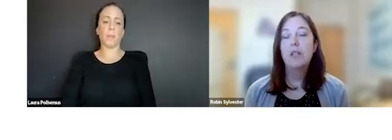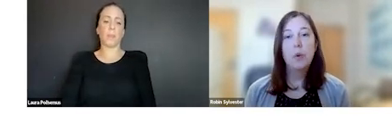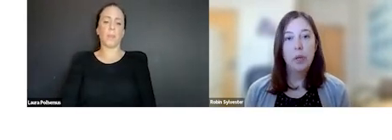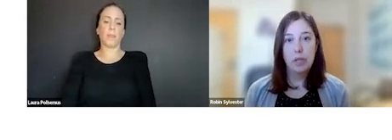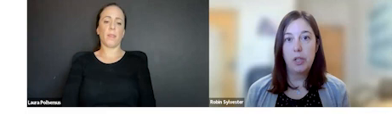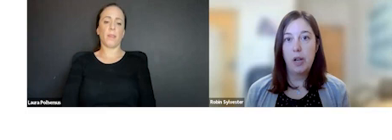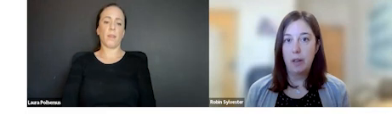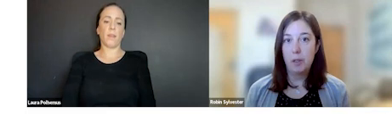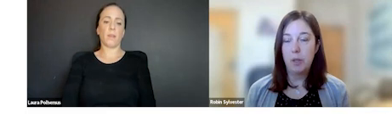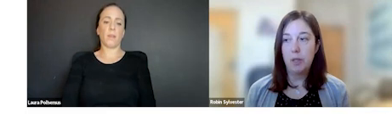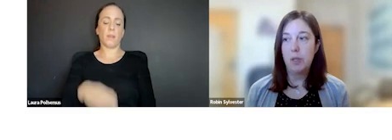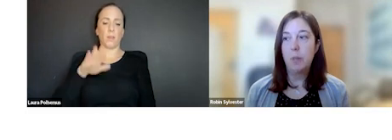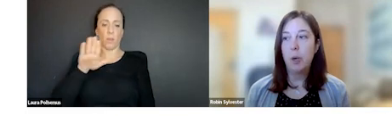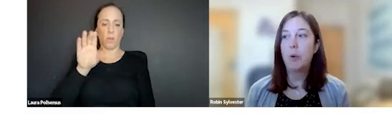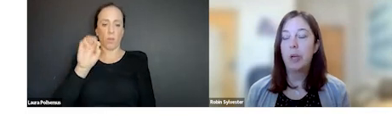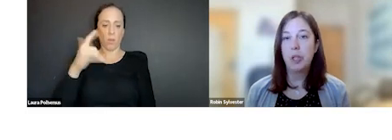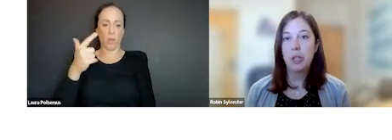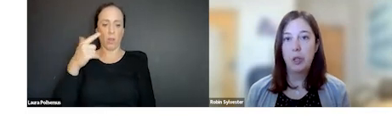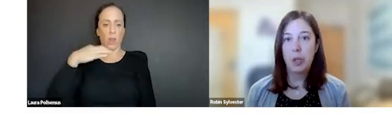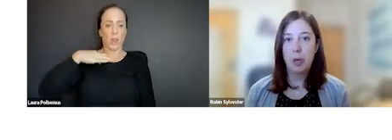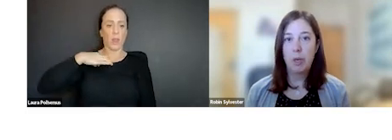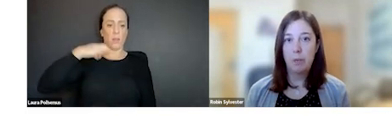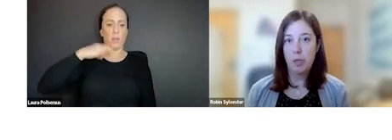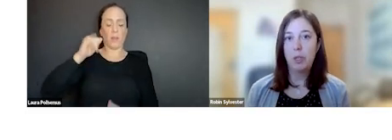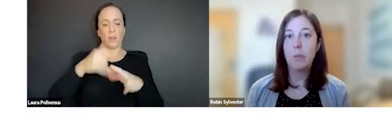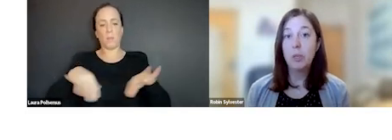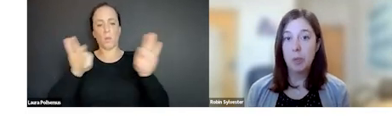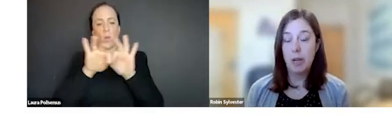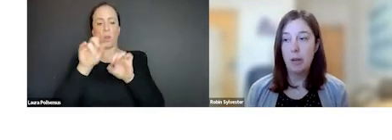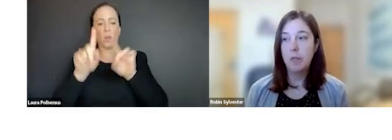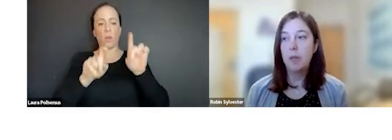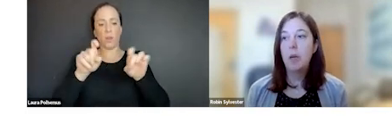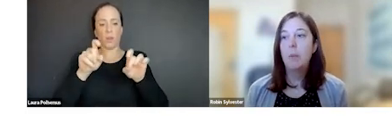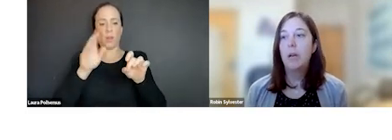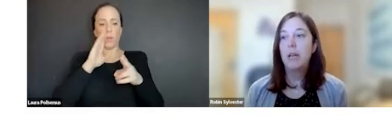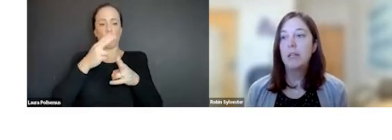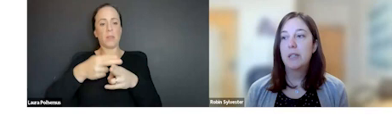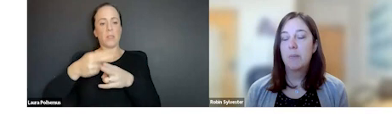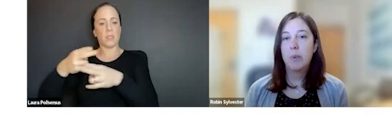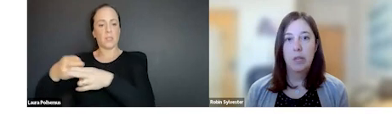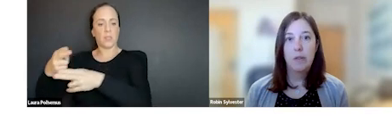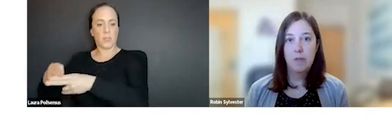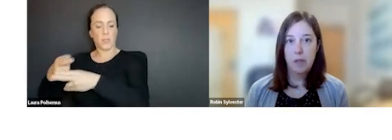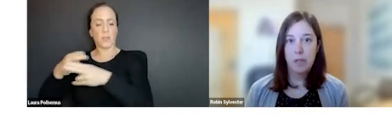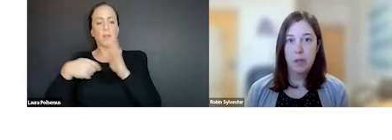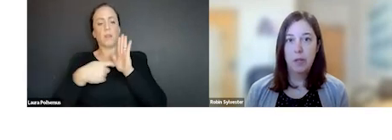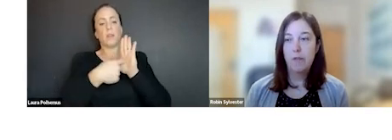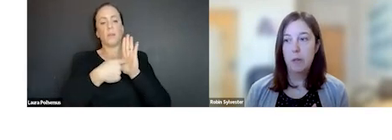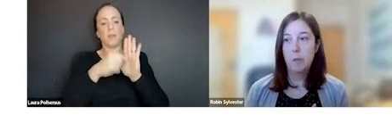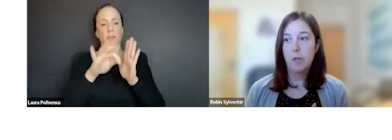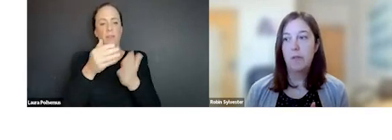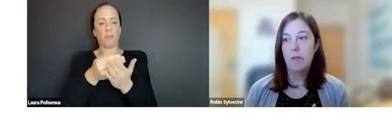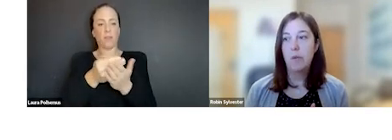And then, is your organization eligible? This is an important question, and you'll hear me mention it multiple times. But as an example, if the funding is